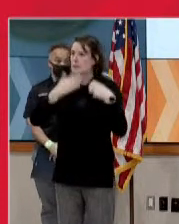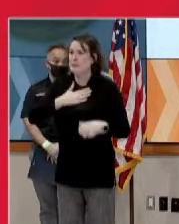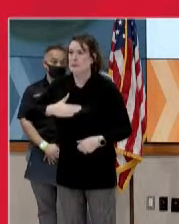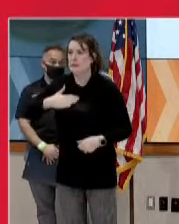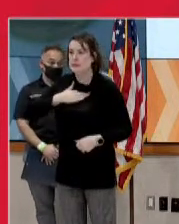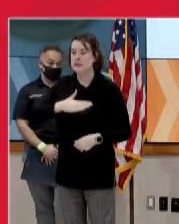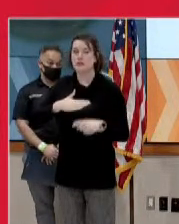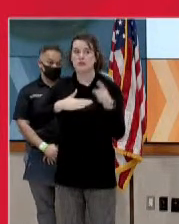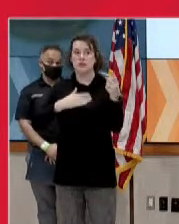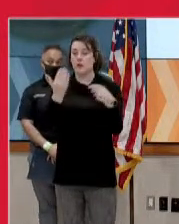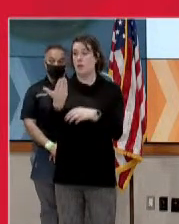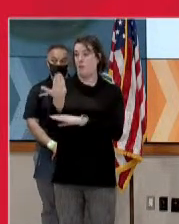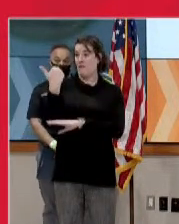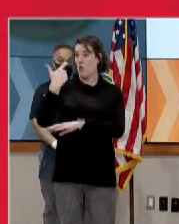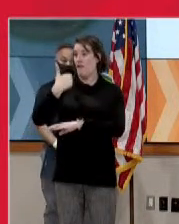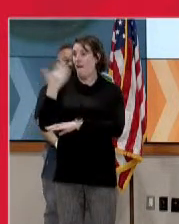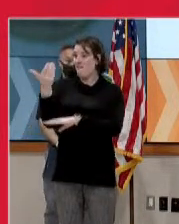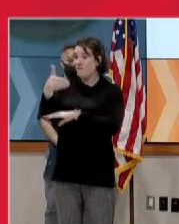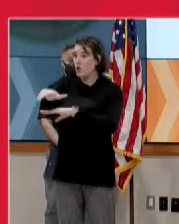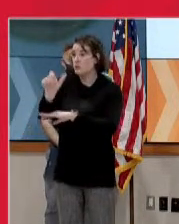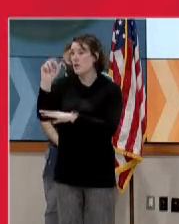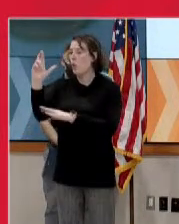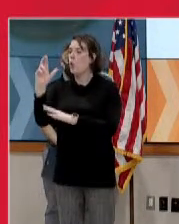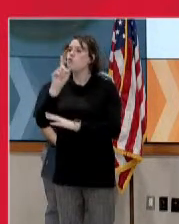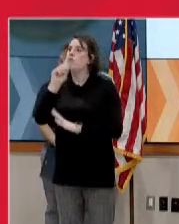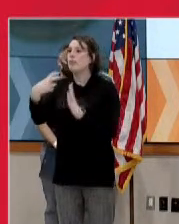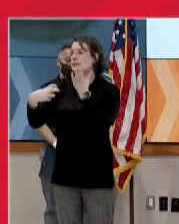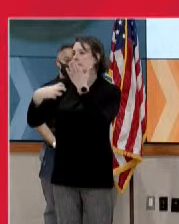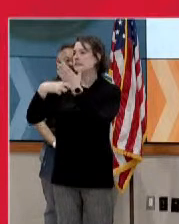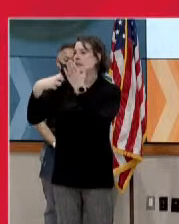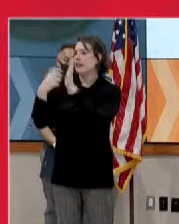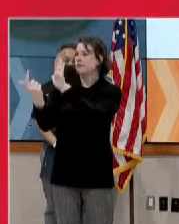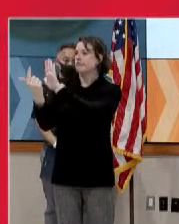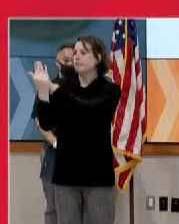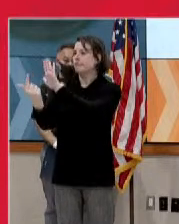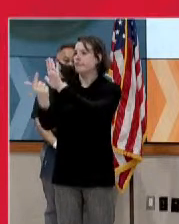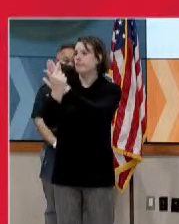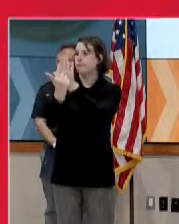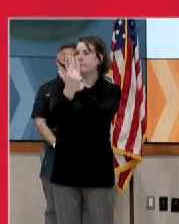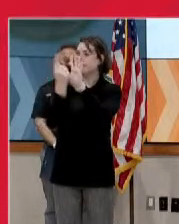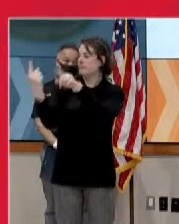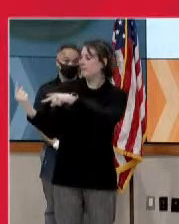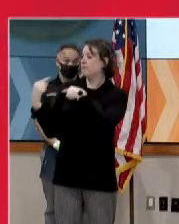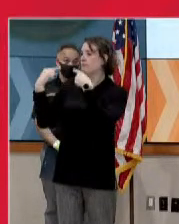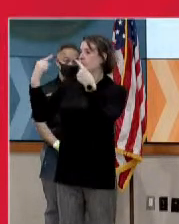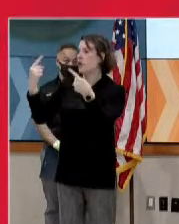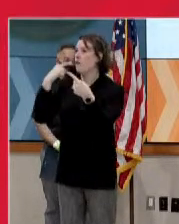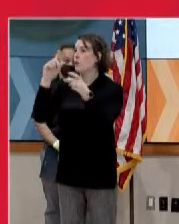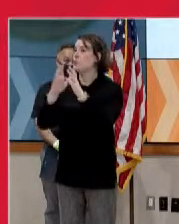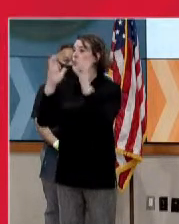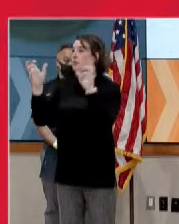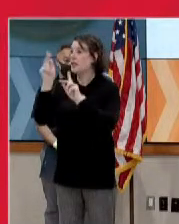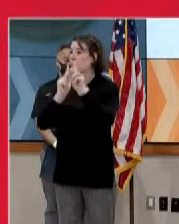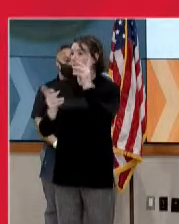been any enforcement action or citations written up until this point for